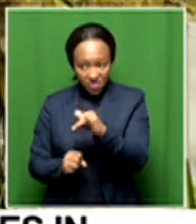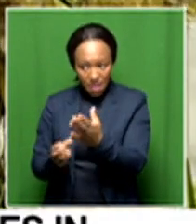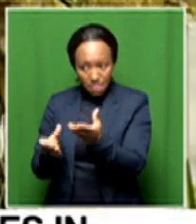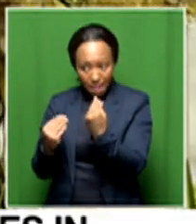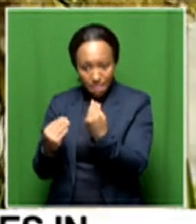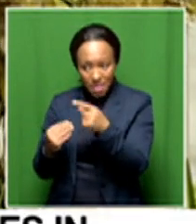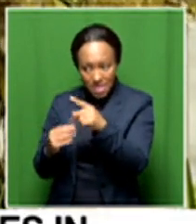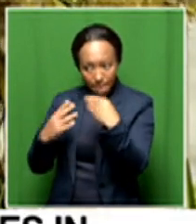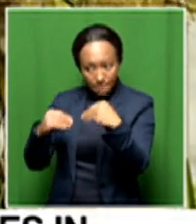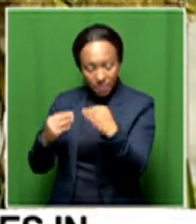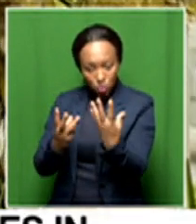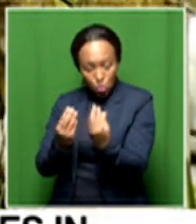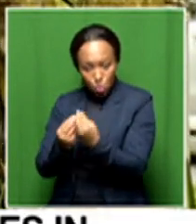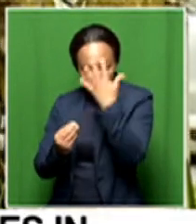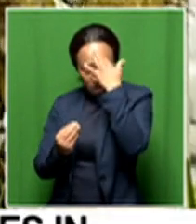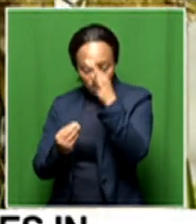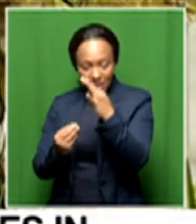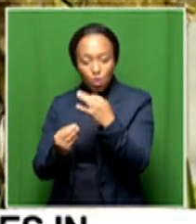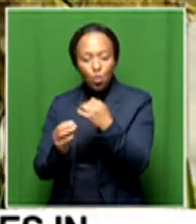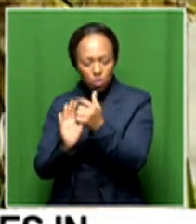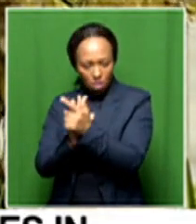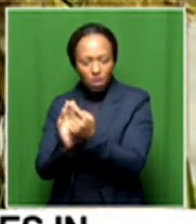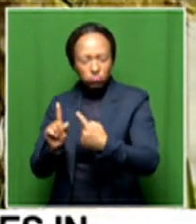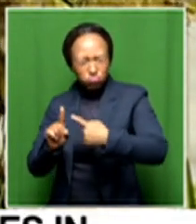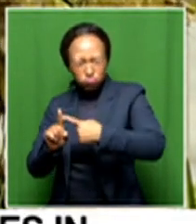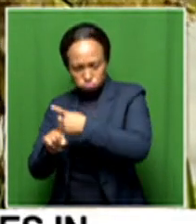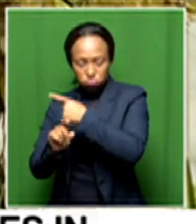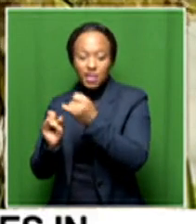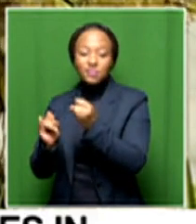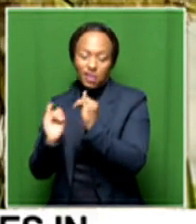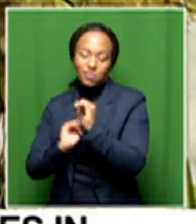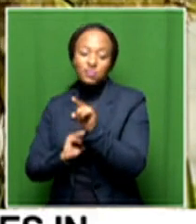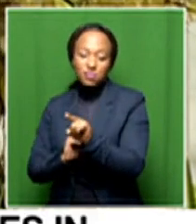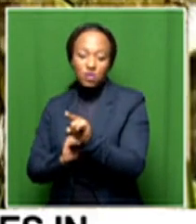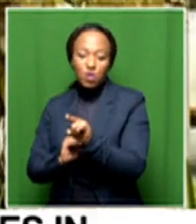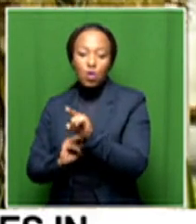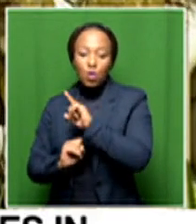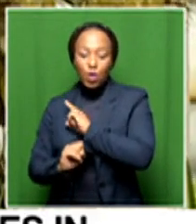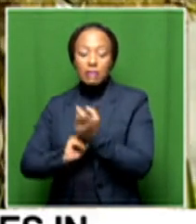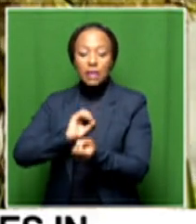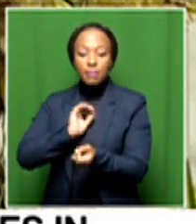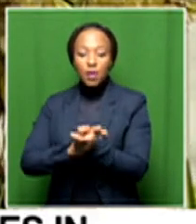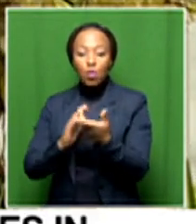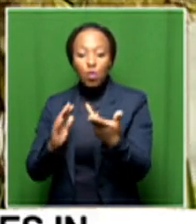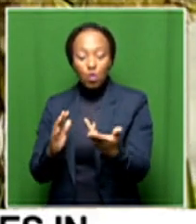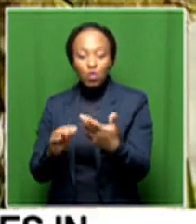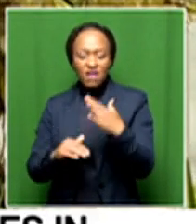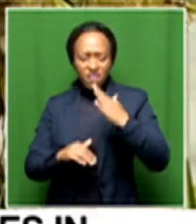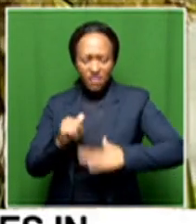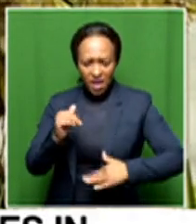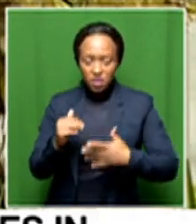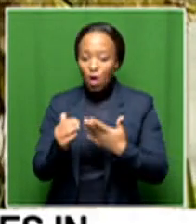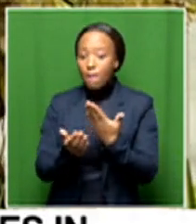state, that is a transgression, a serious transgression, a transgression that can result into a fine